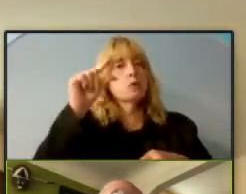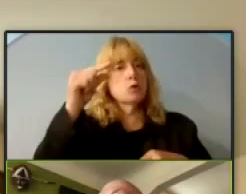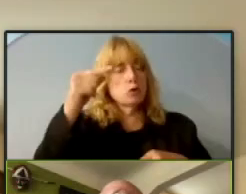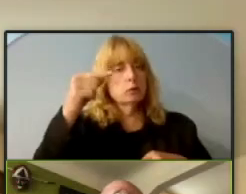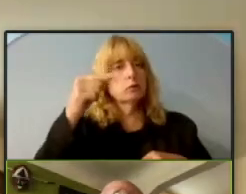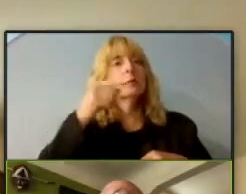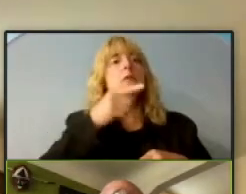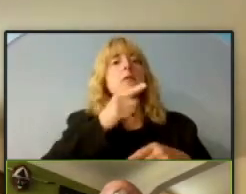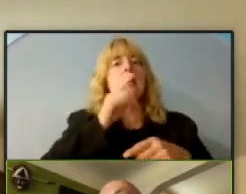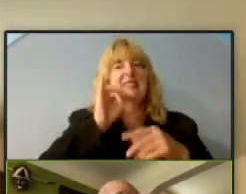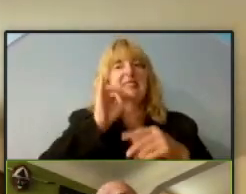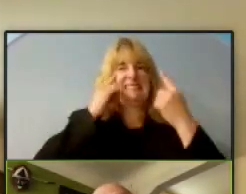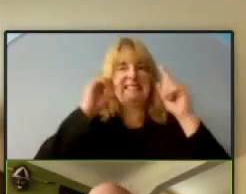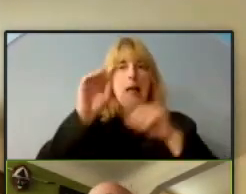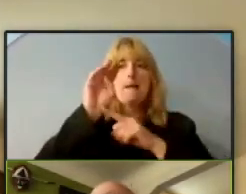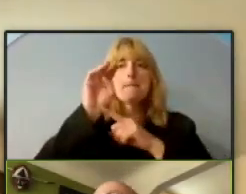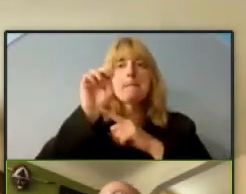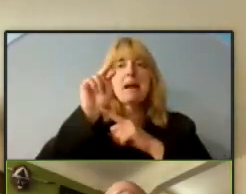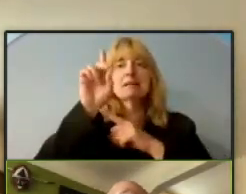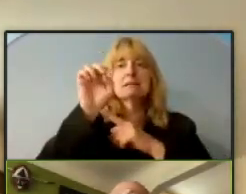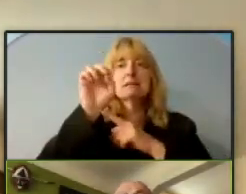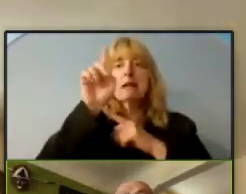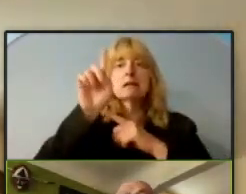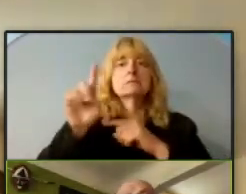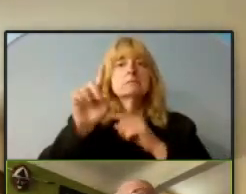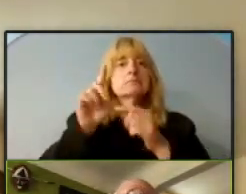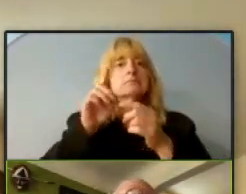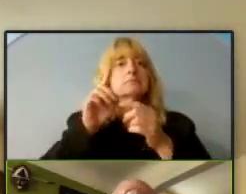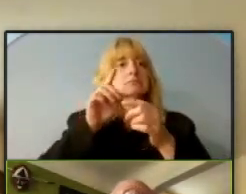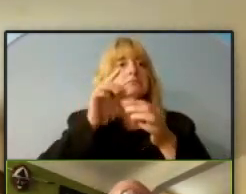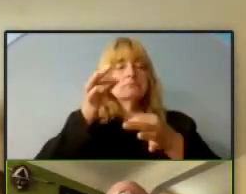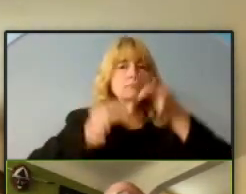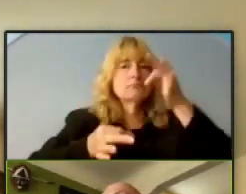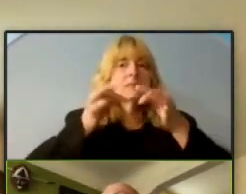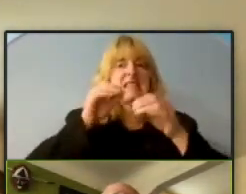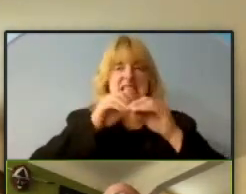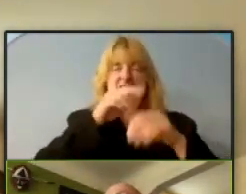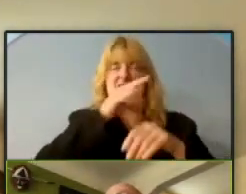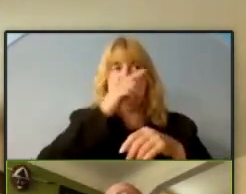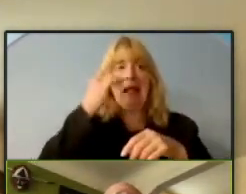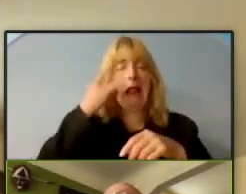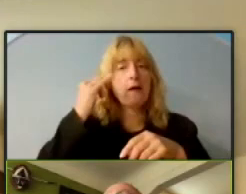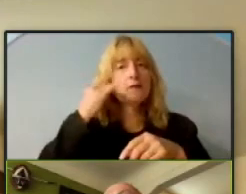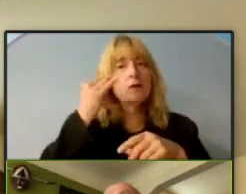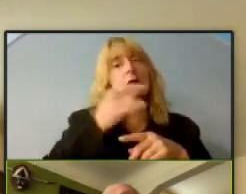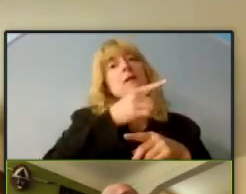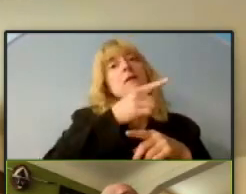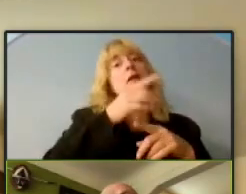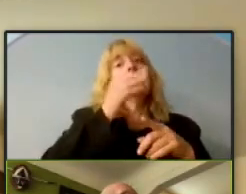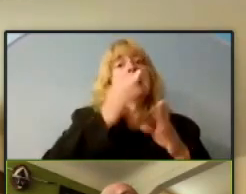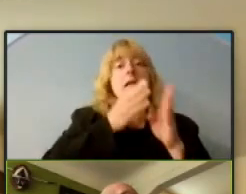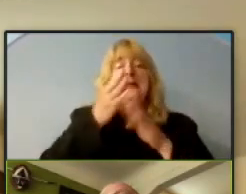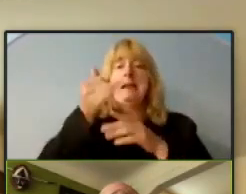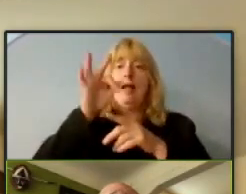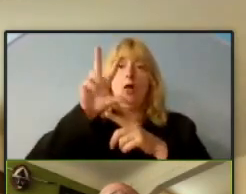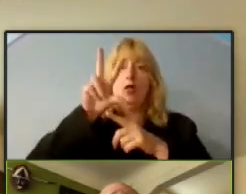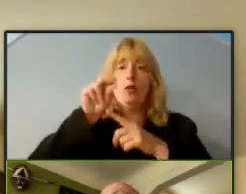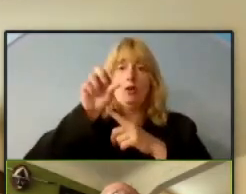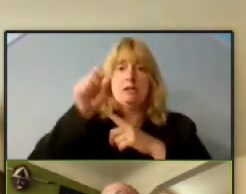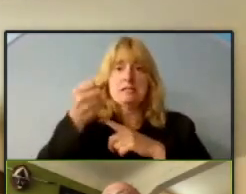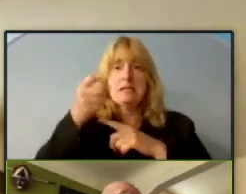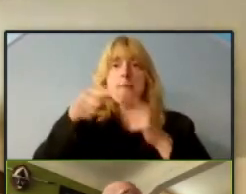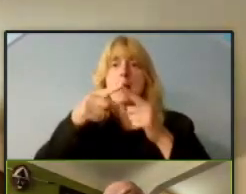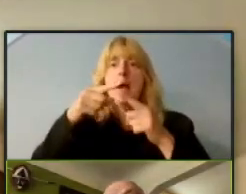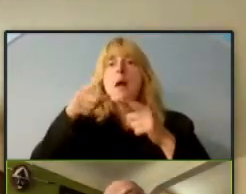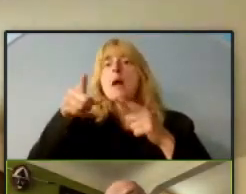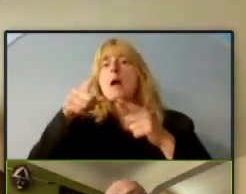case of the late 40s in California and a previous mid-1930s case regarding Mexican Americans in Texas